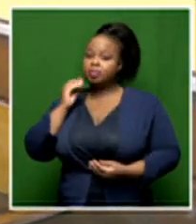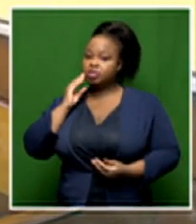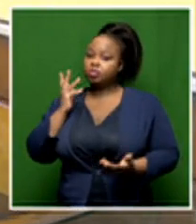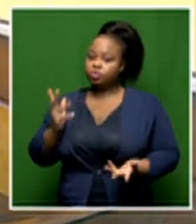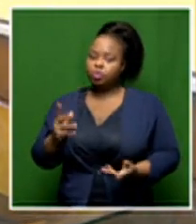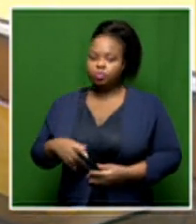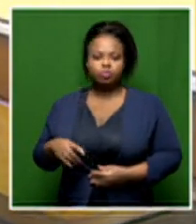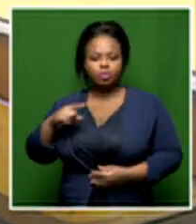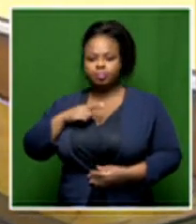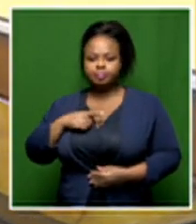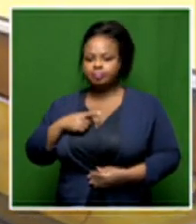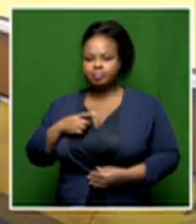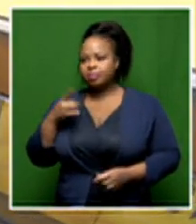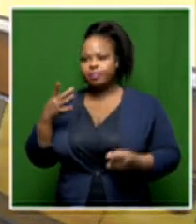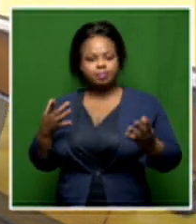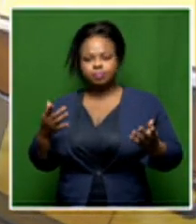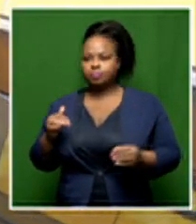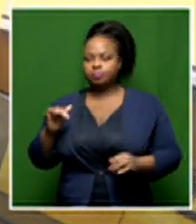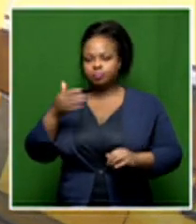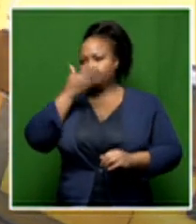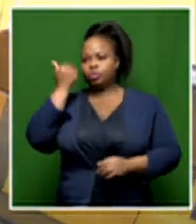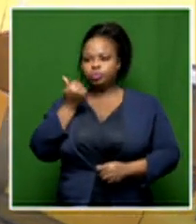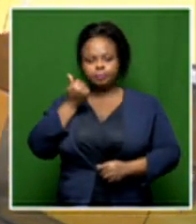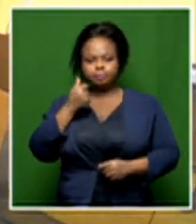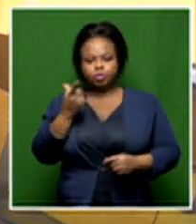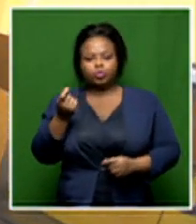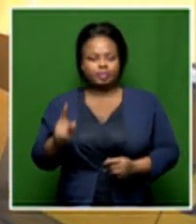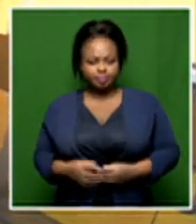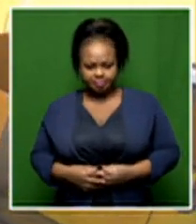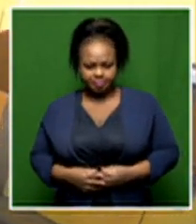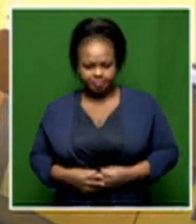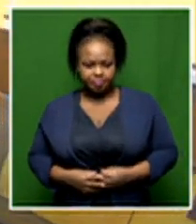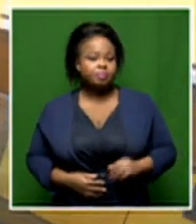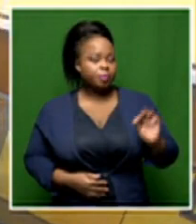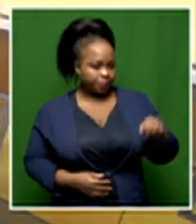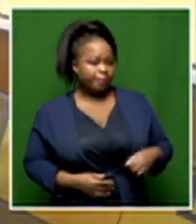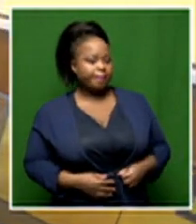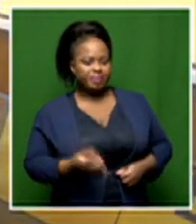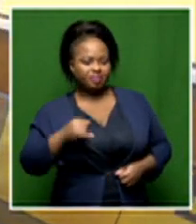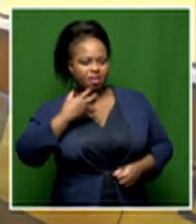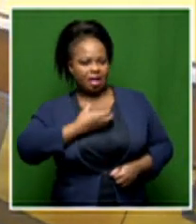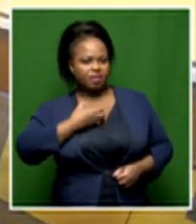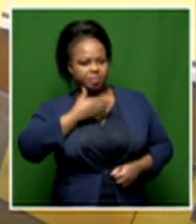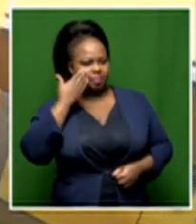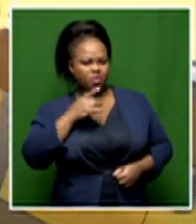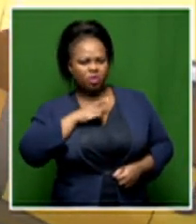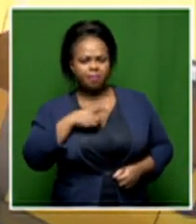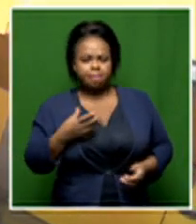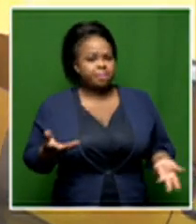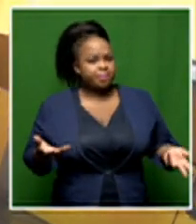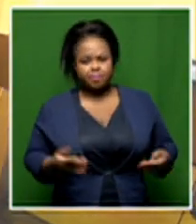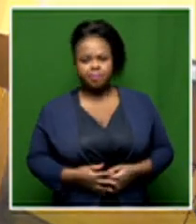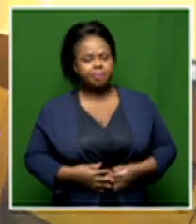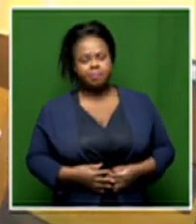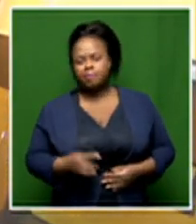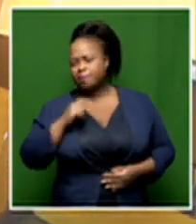where half the time you just don't know how to go about things. Yeah, it's still very, very uncomfortable. I mean, you don't know. Yeah,